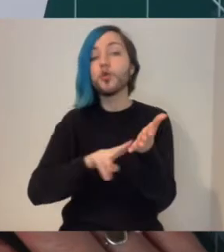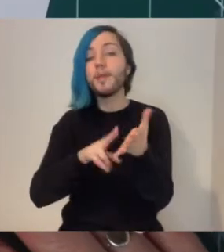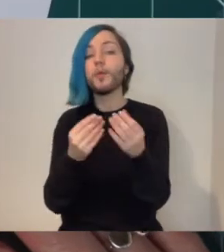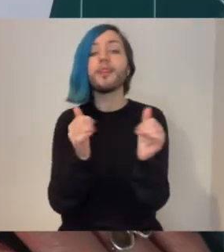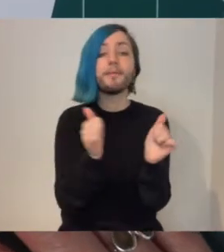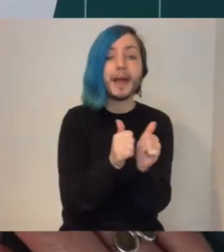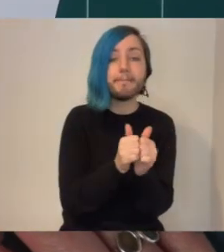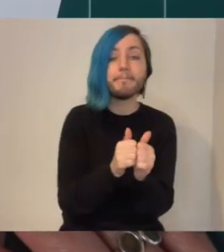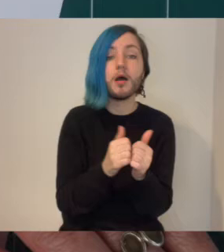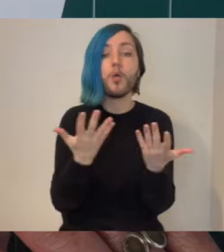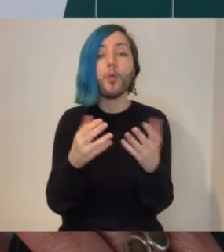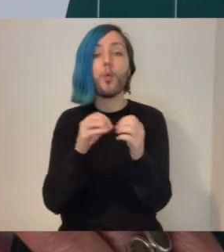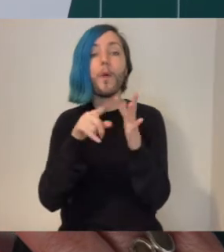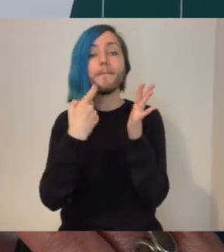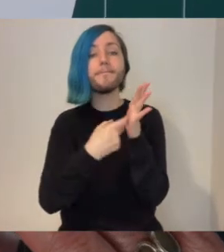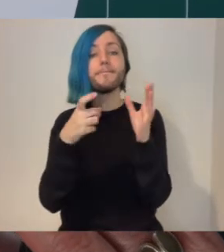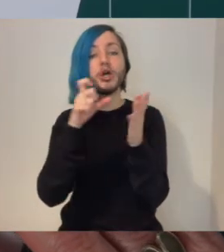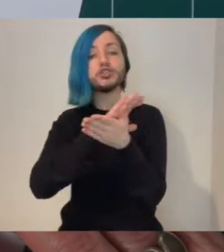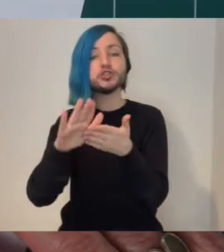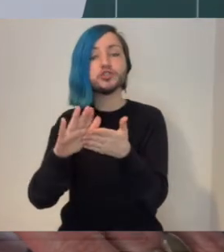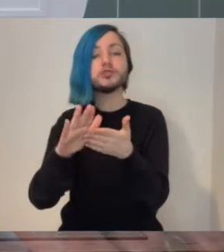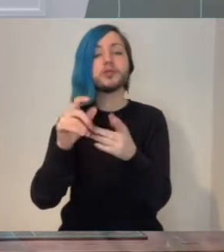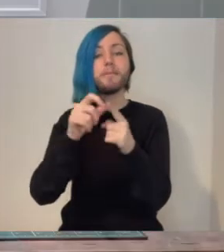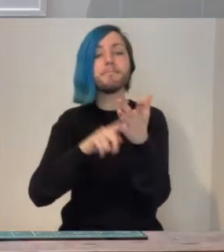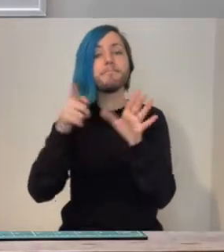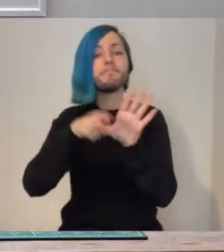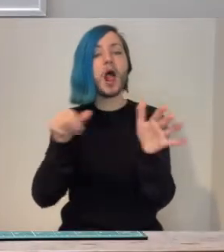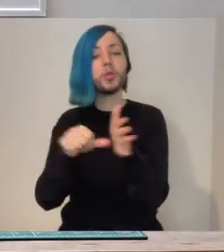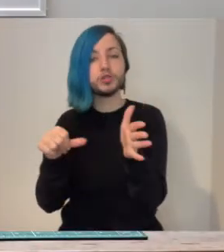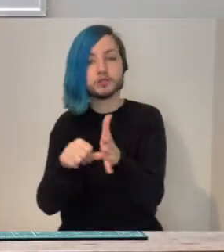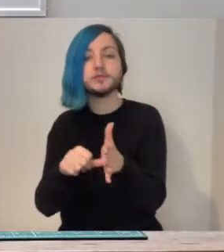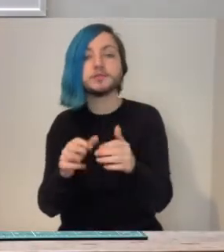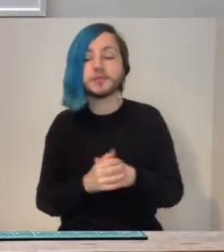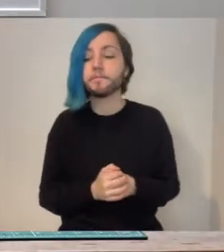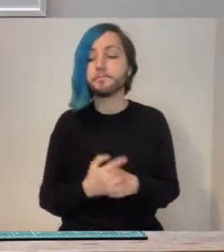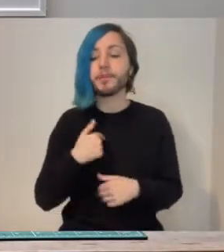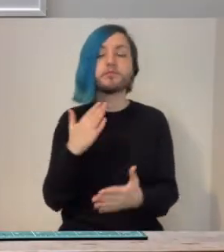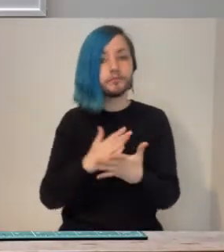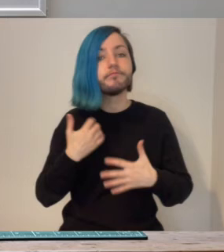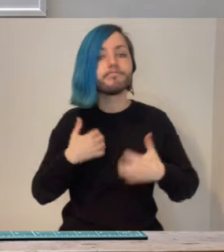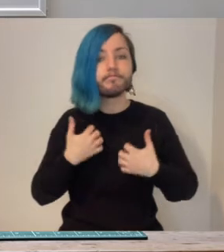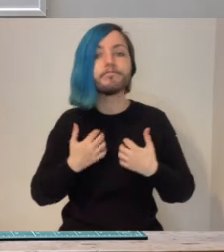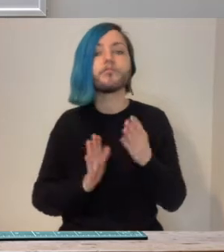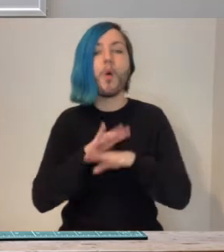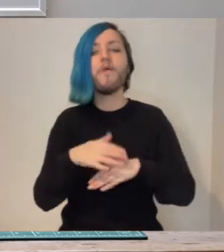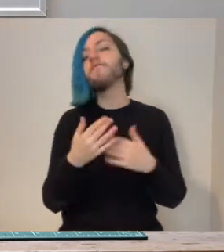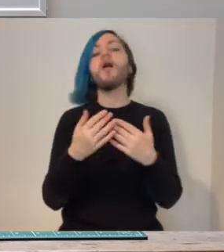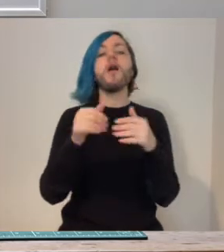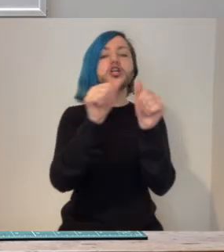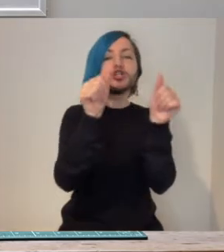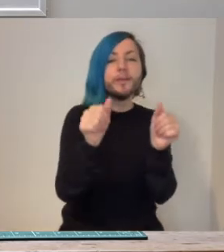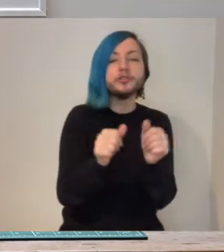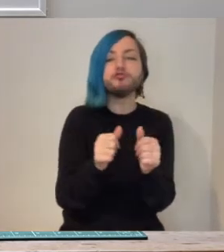embroidery, predominantly on paper and into birch plywood. I'm very interested